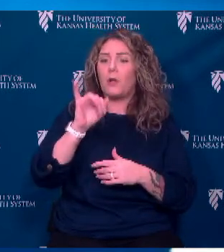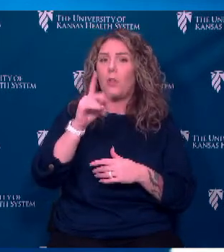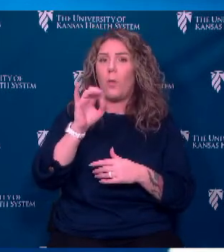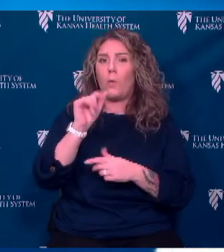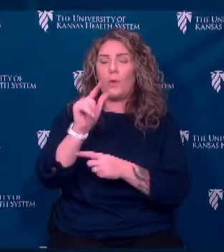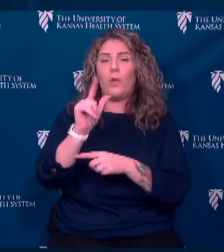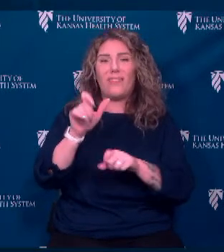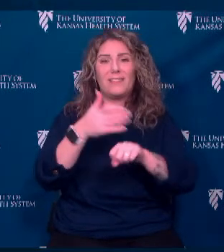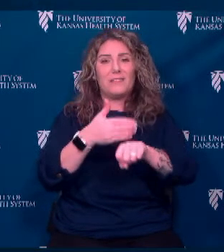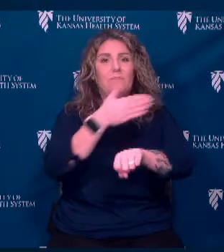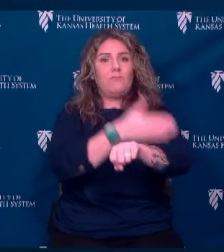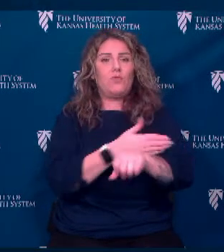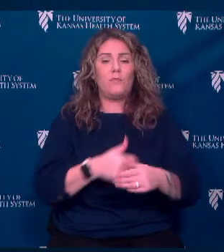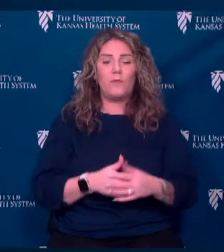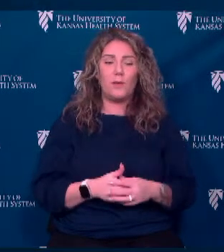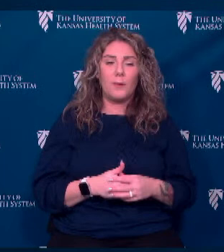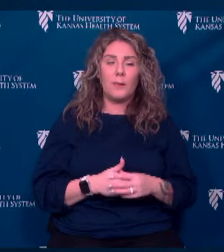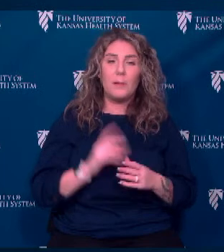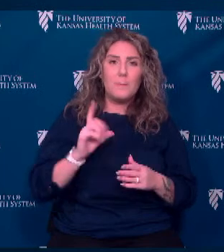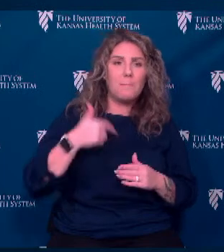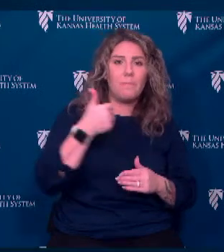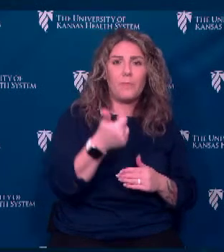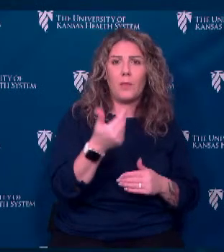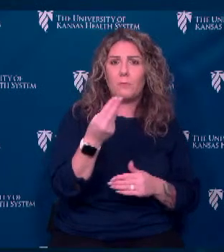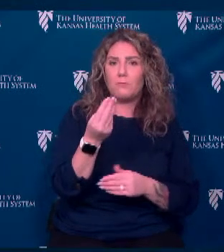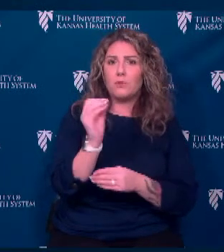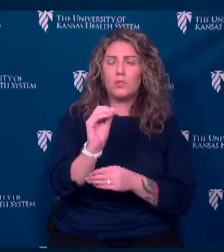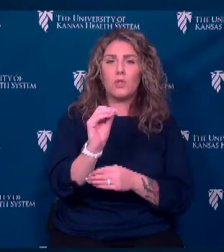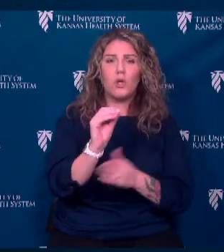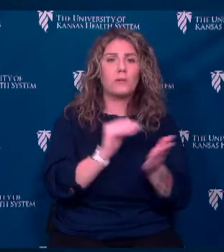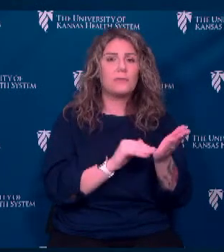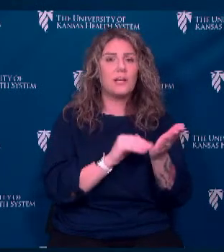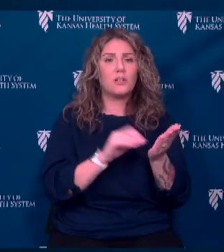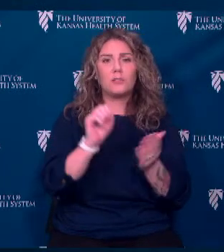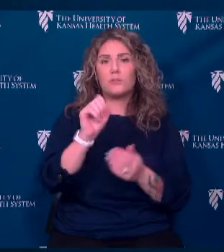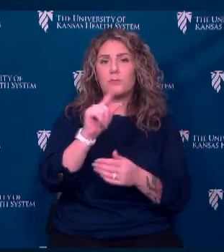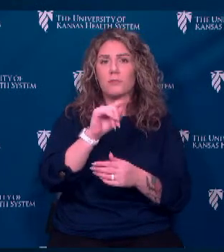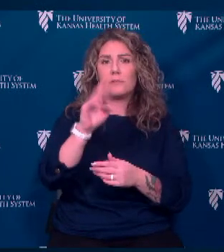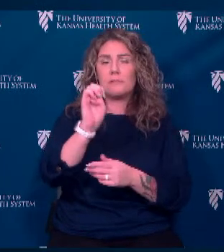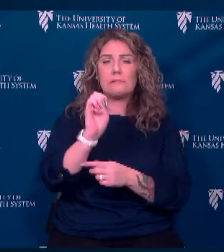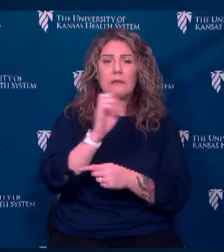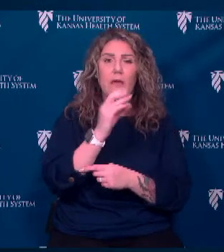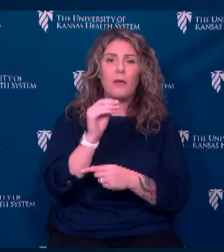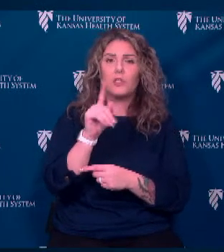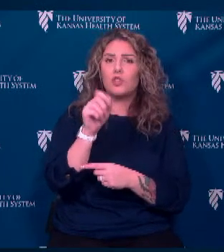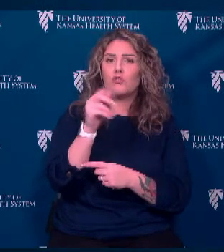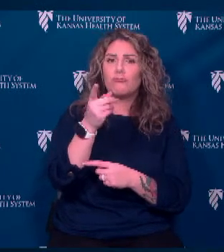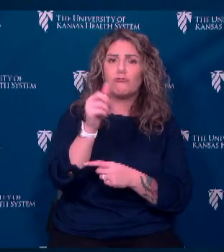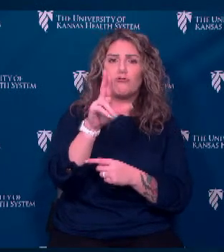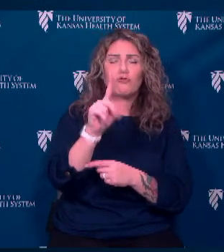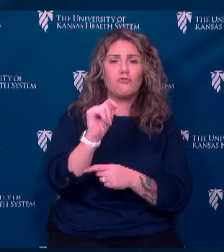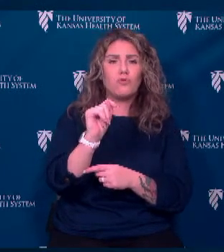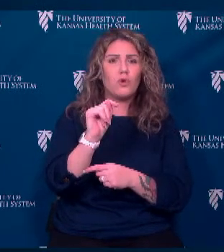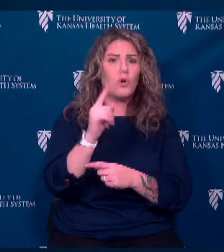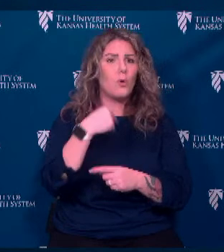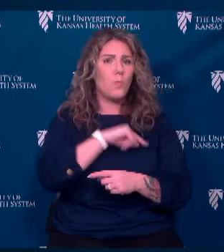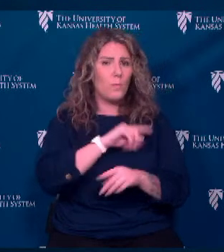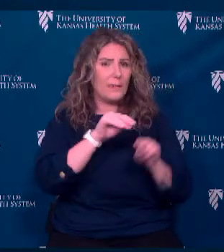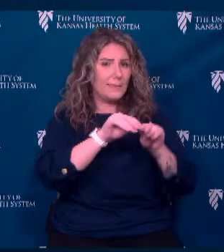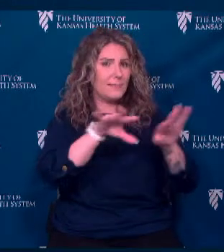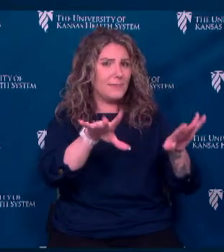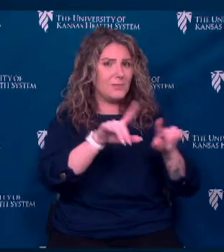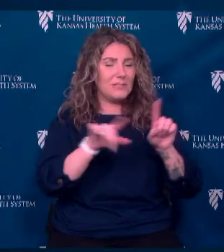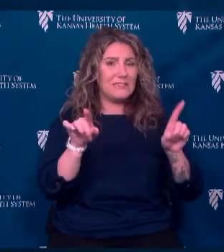improved. And so let me just flip over to Missouri, and Dr. Steele or Dr. Stewart, how is the supply of sotrovimab? Because I know that we distribute it differently,